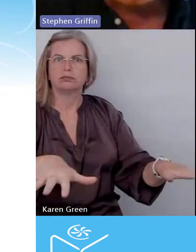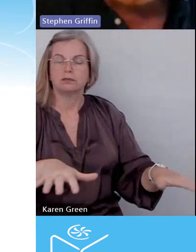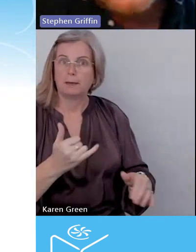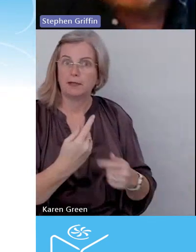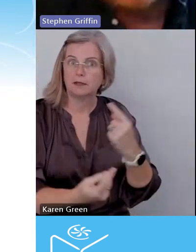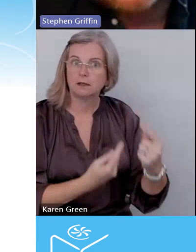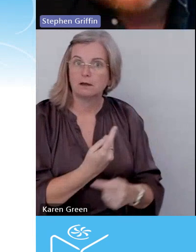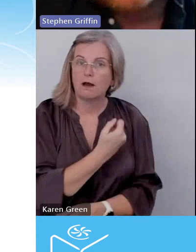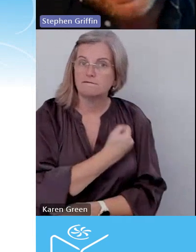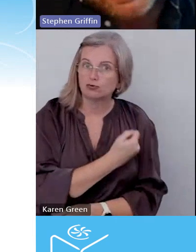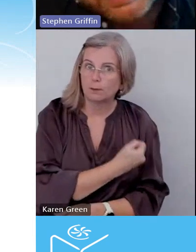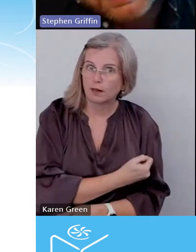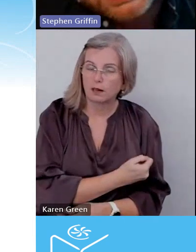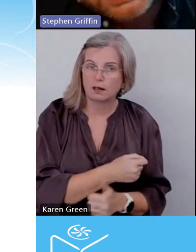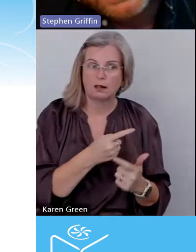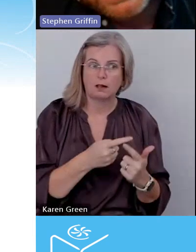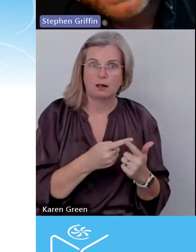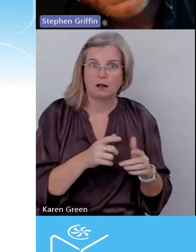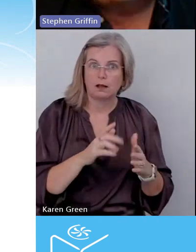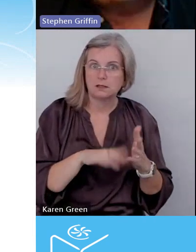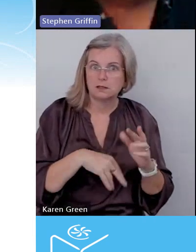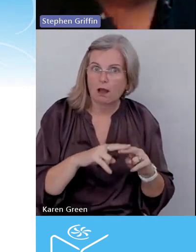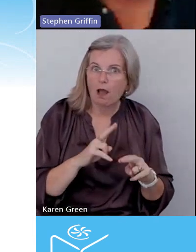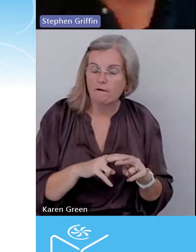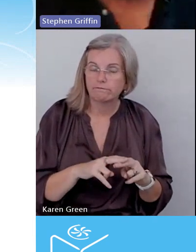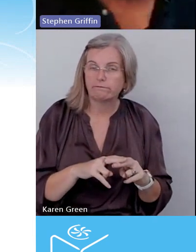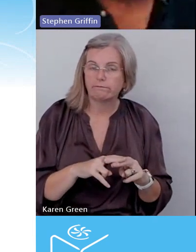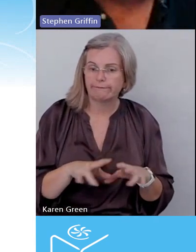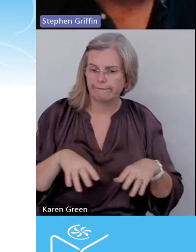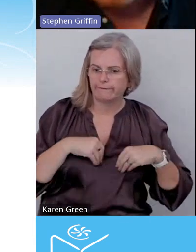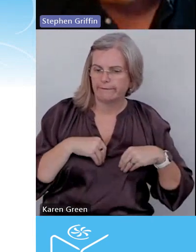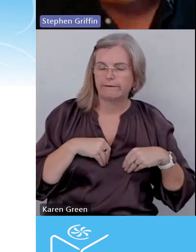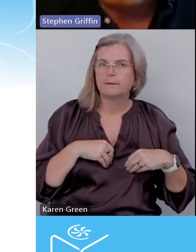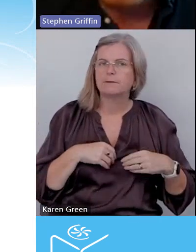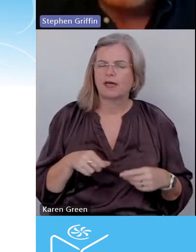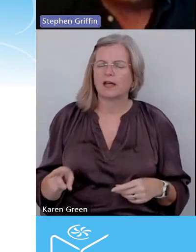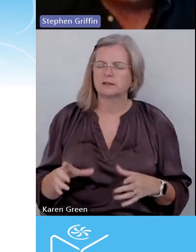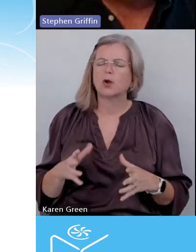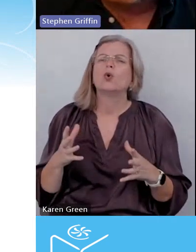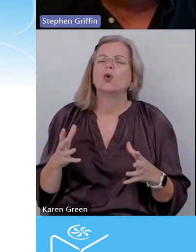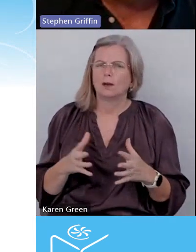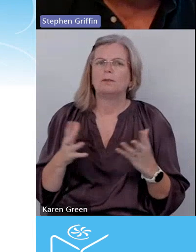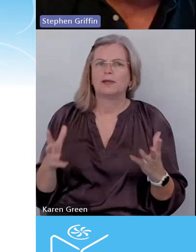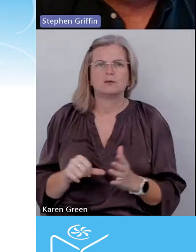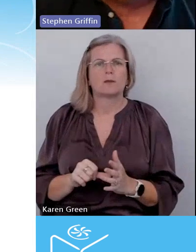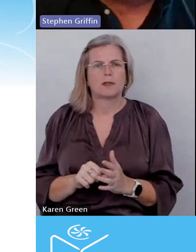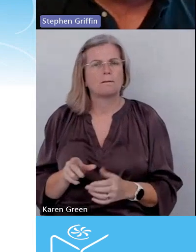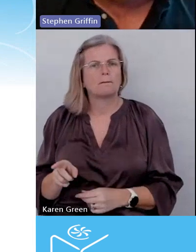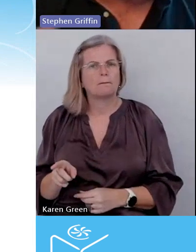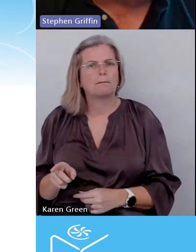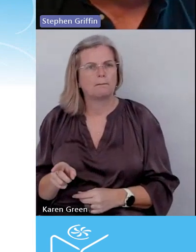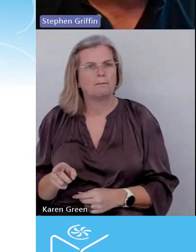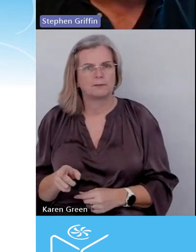course other staff and vulnerable staff members. And this is a major problem, okay? And it harks back to this idea of the